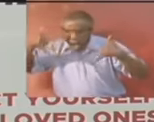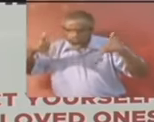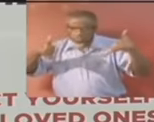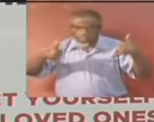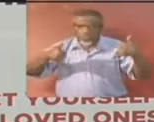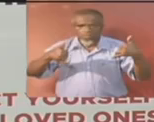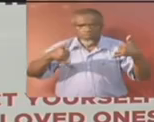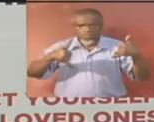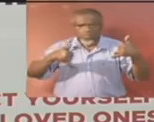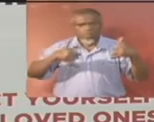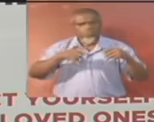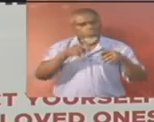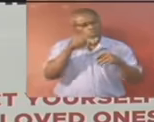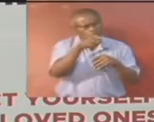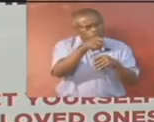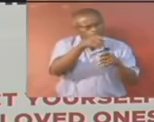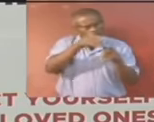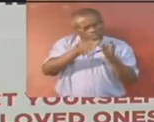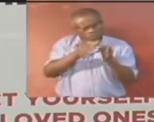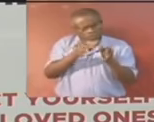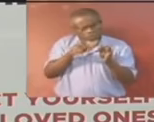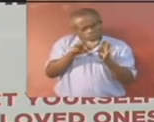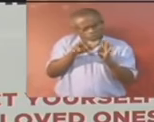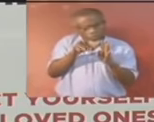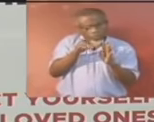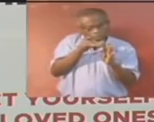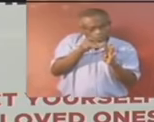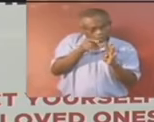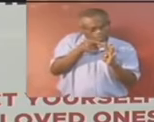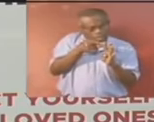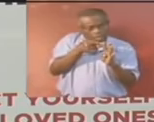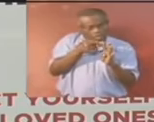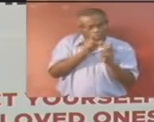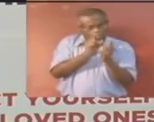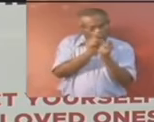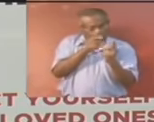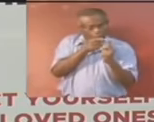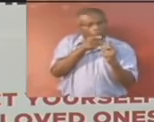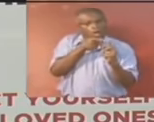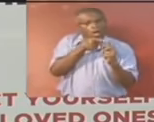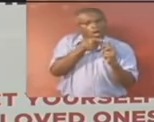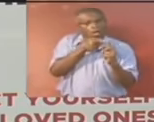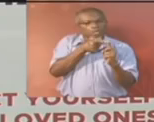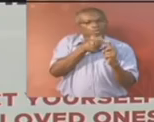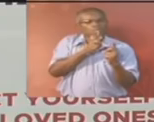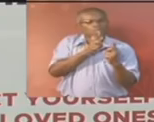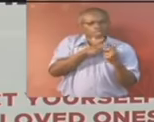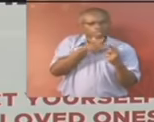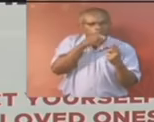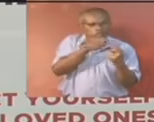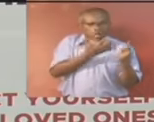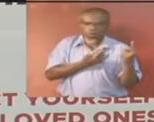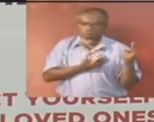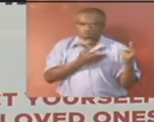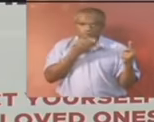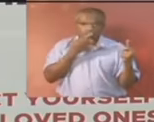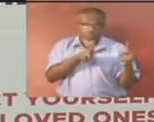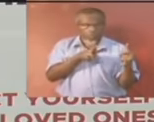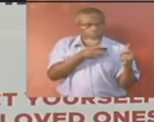home and isolate or quarantine yourselves, if you were in contact with a COVID positive